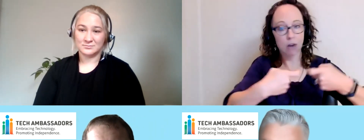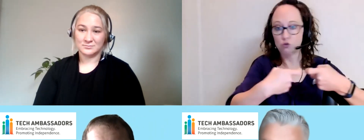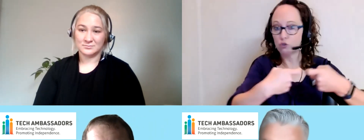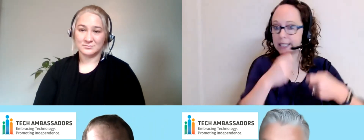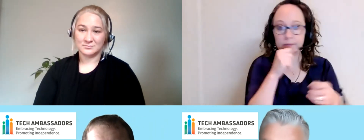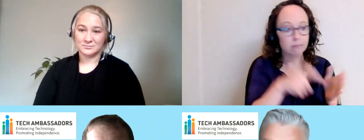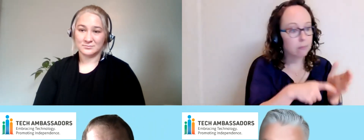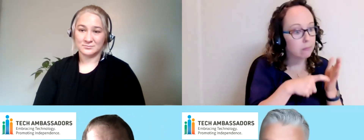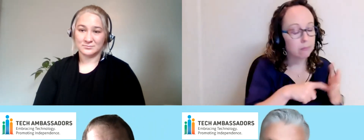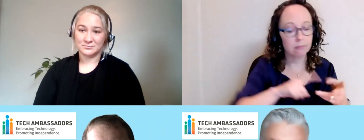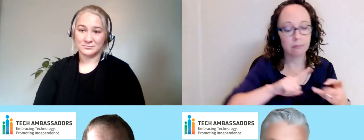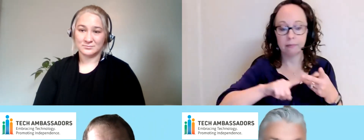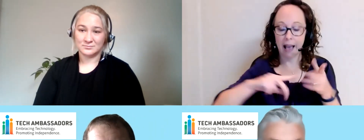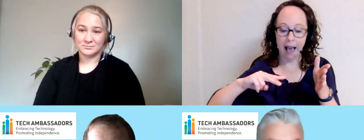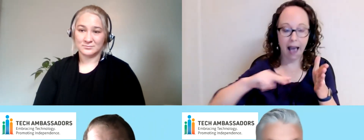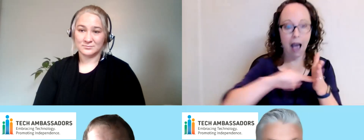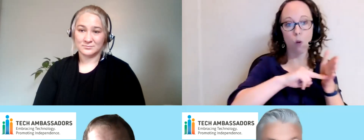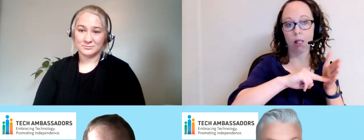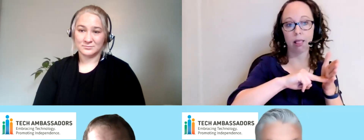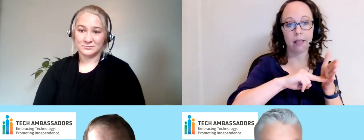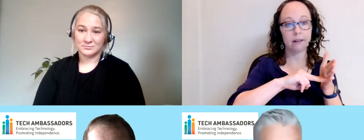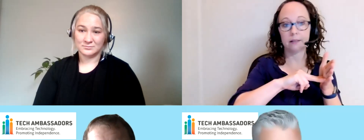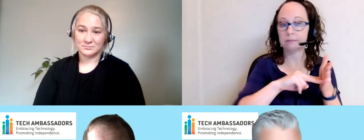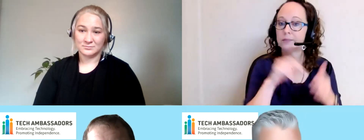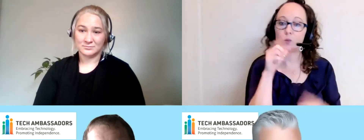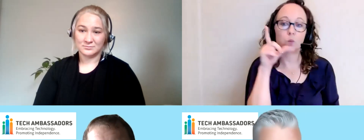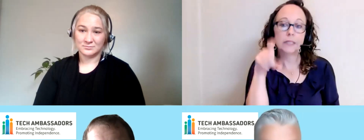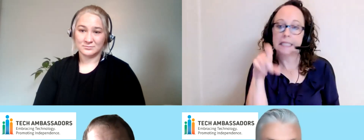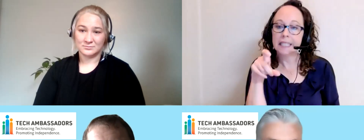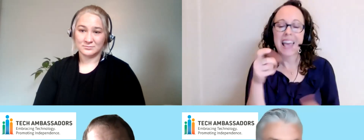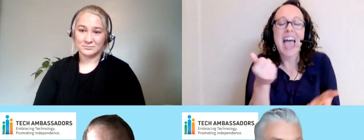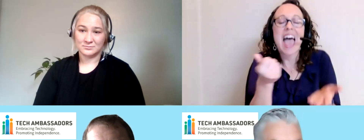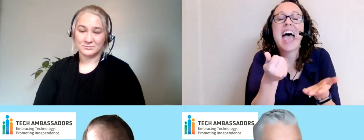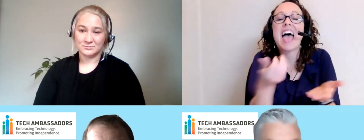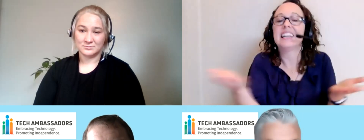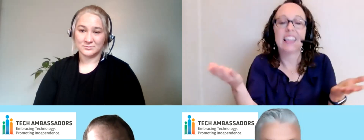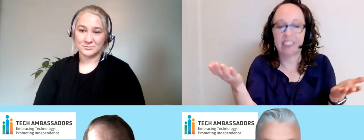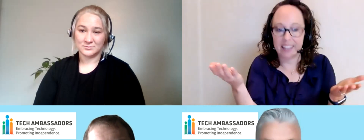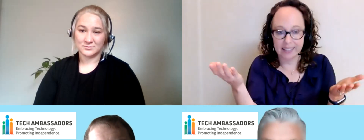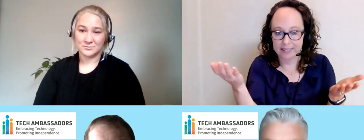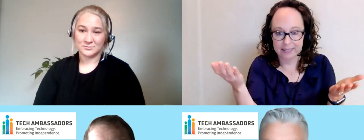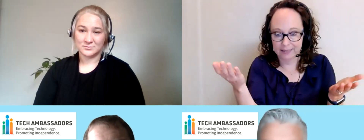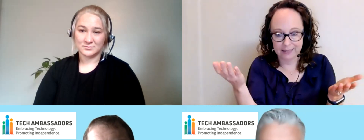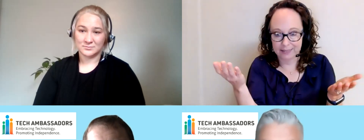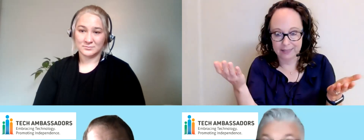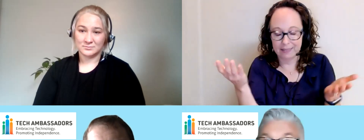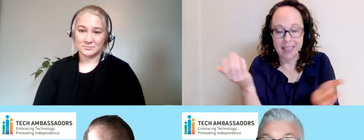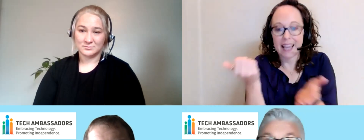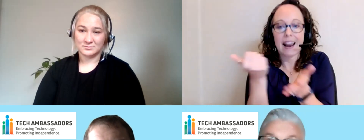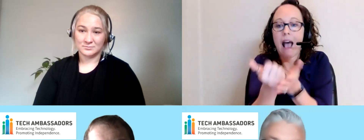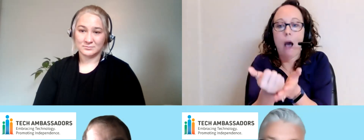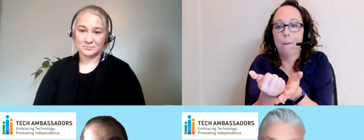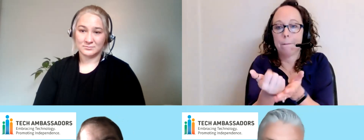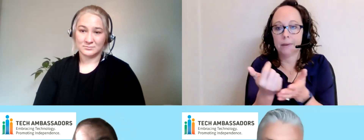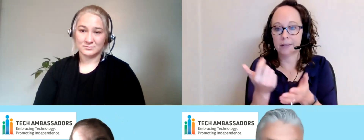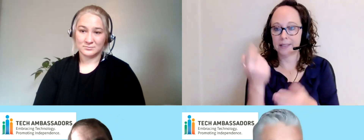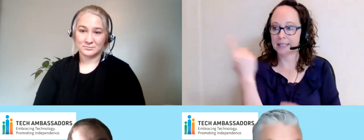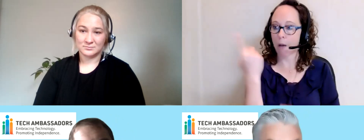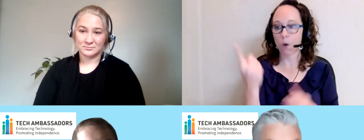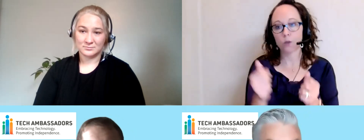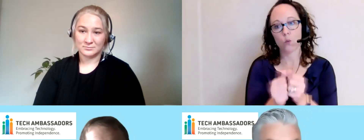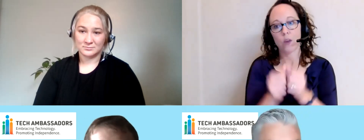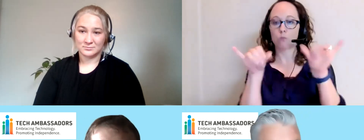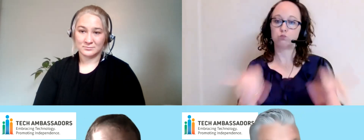outlet. Right? Any device that can help a person with the normal, routines of life,